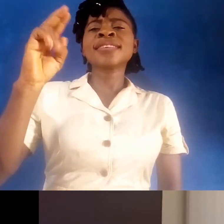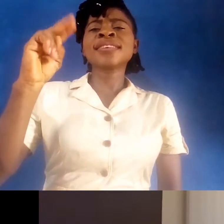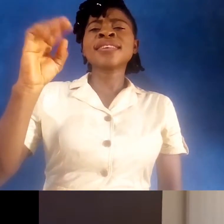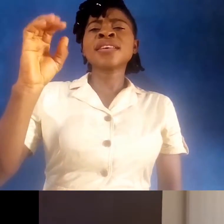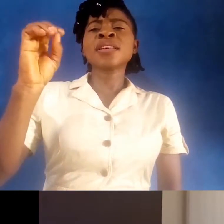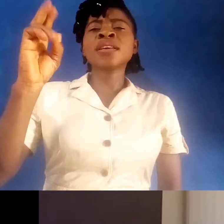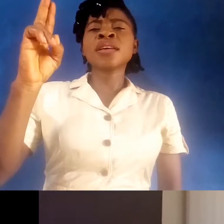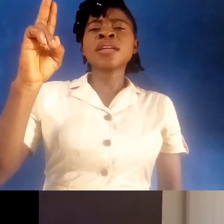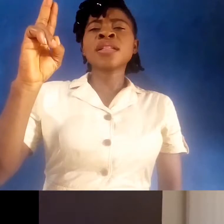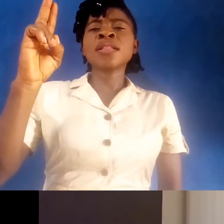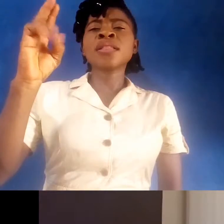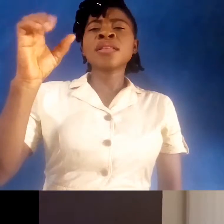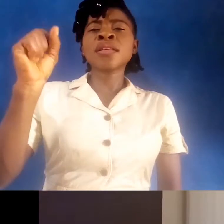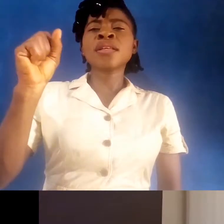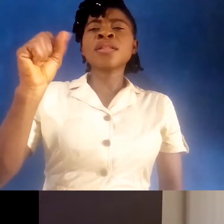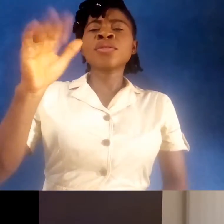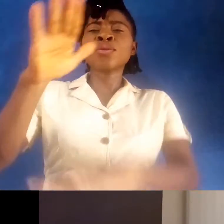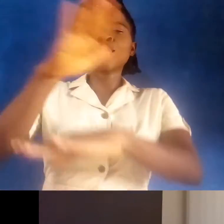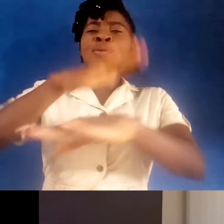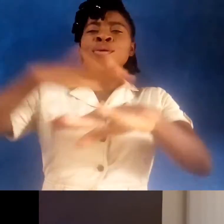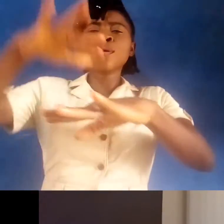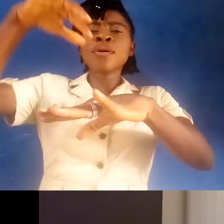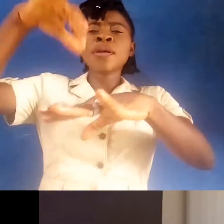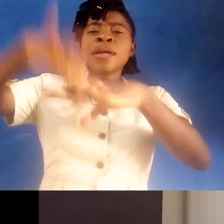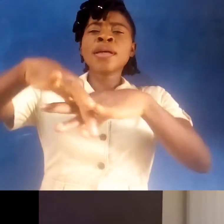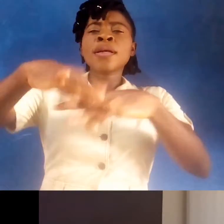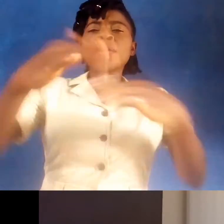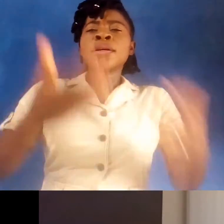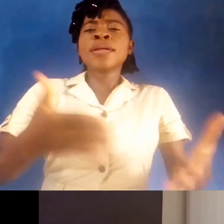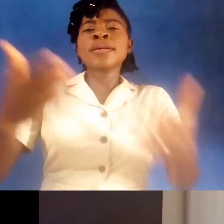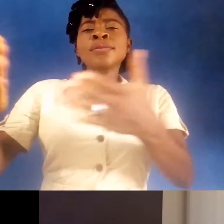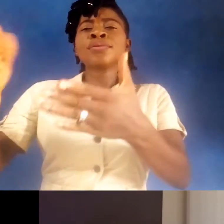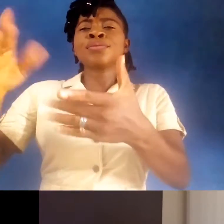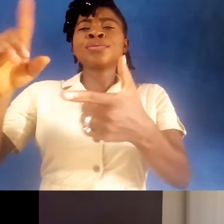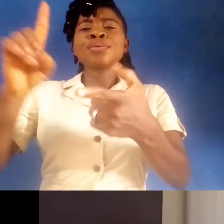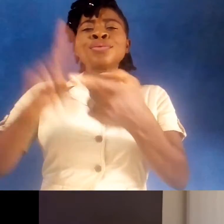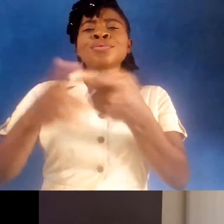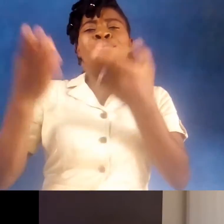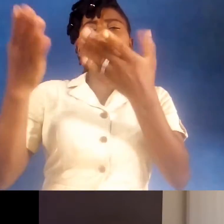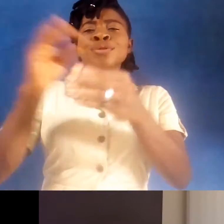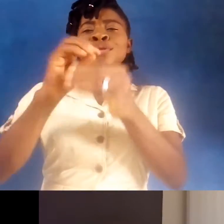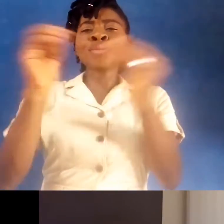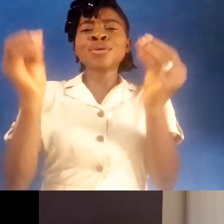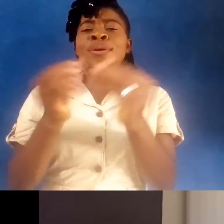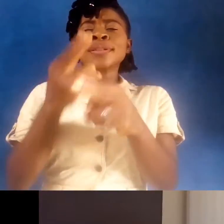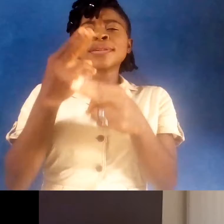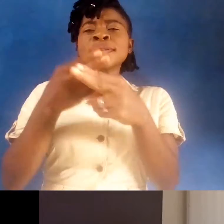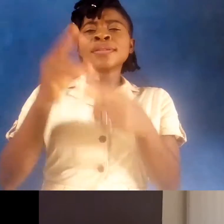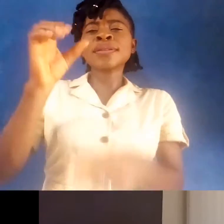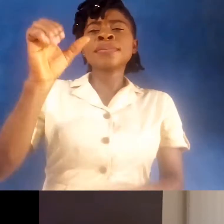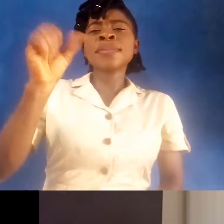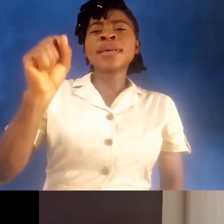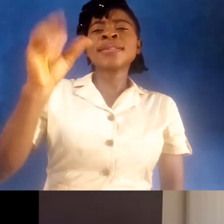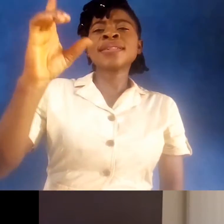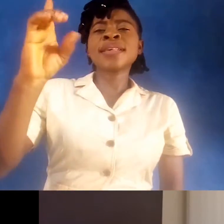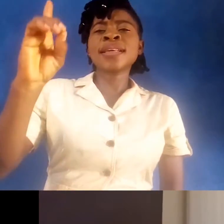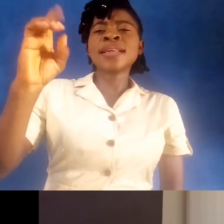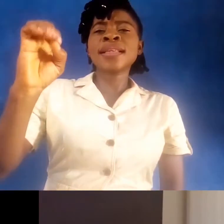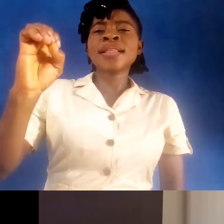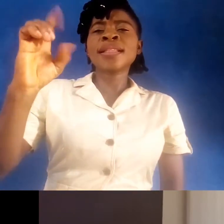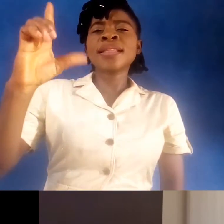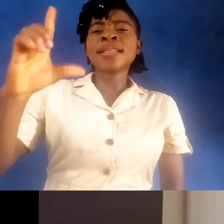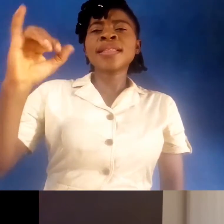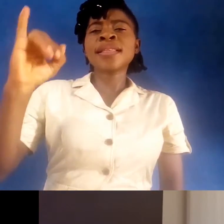Save the Deaf and Endangered Languages Initiative. I'm glad once again to be here